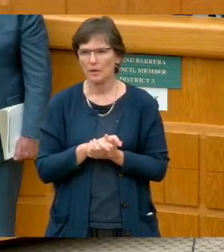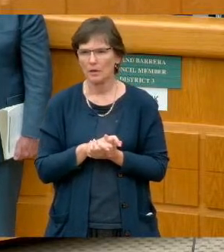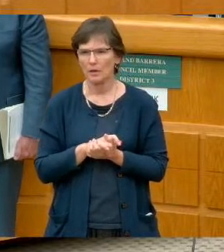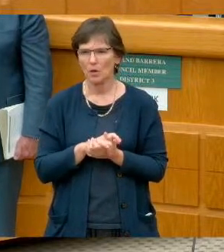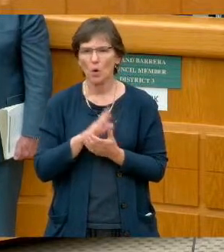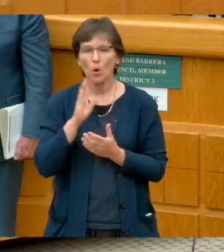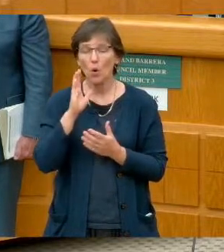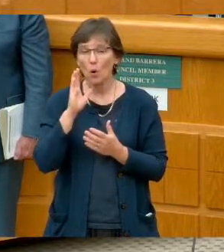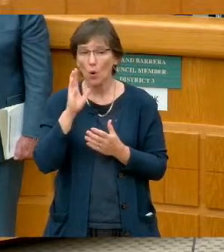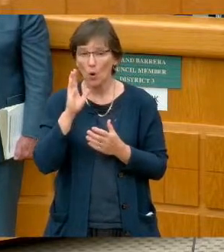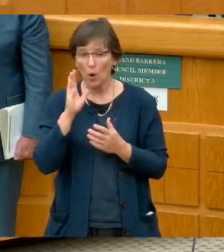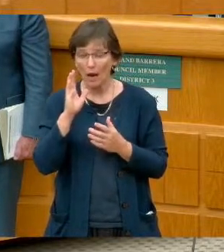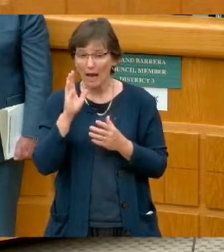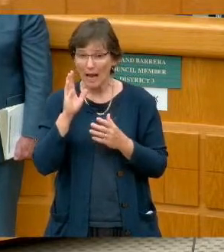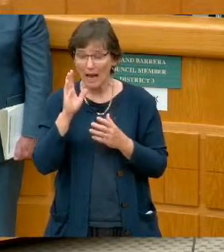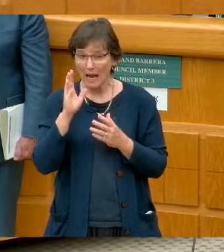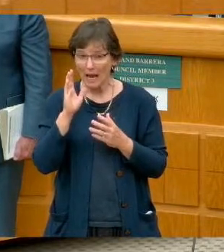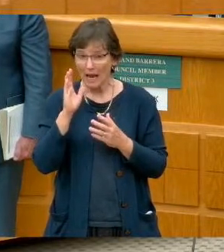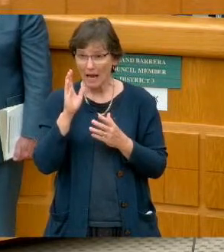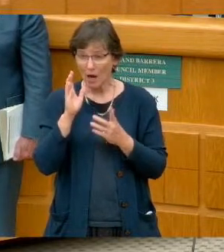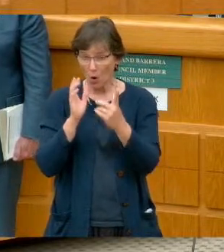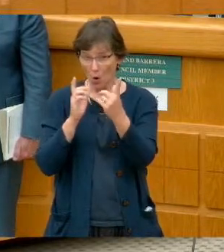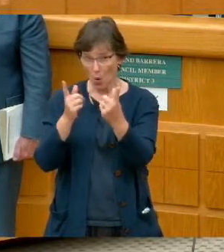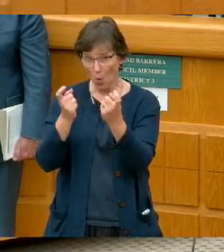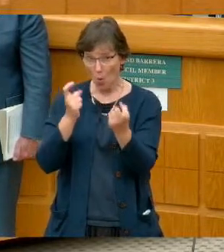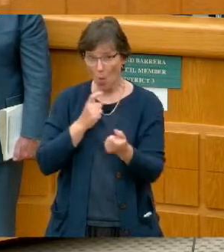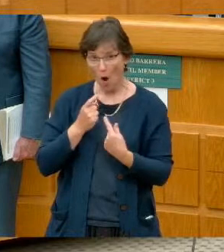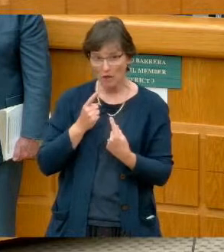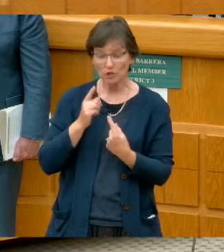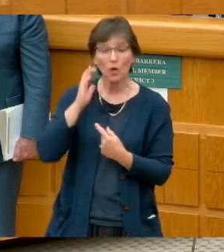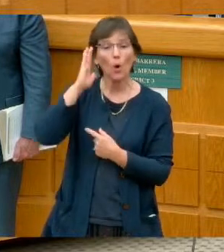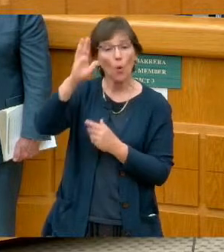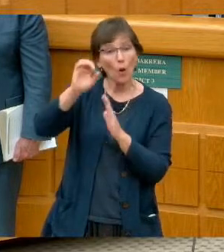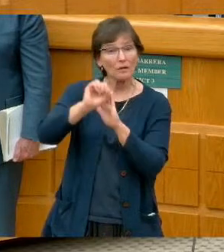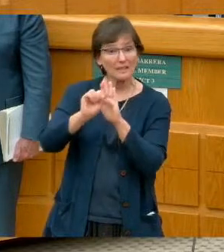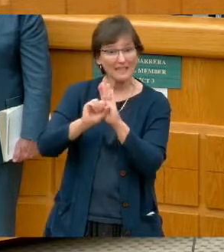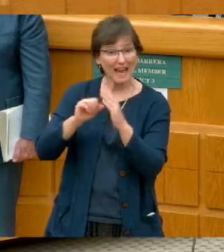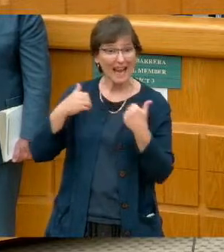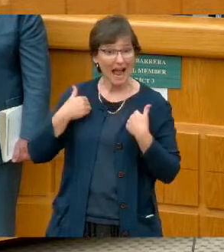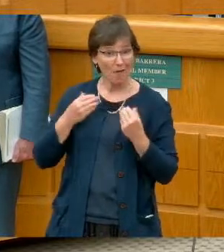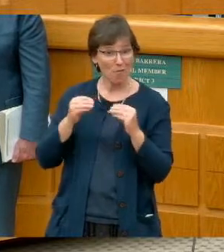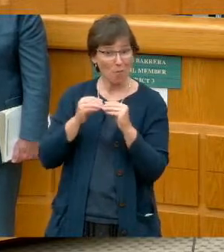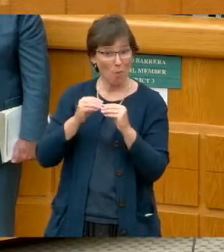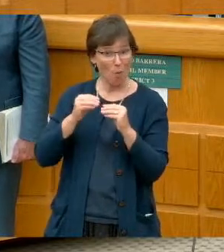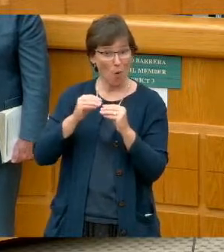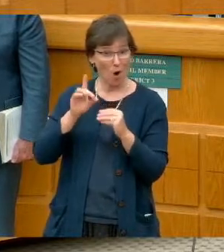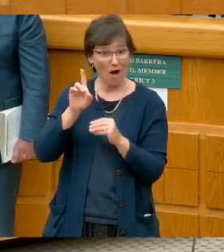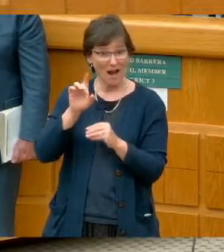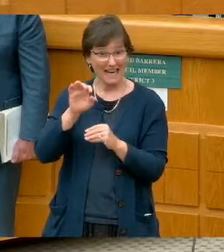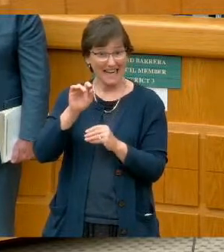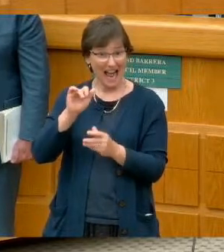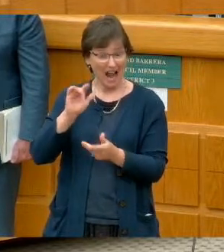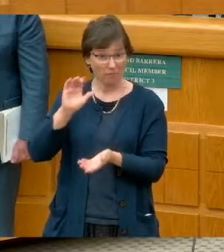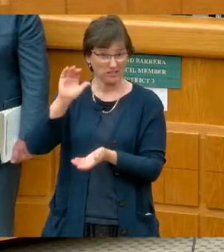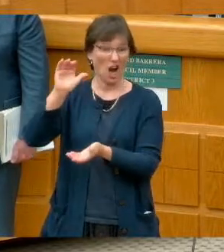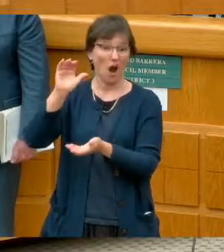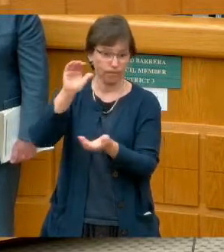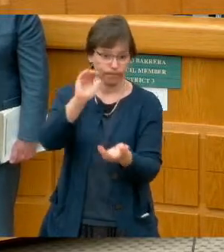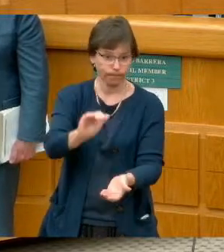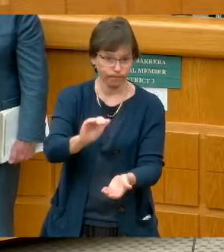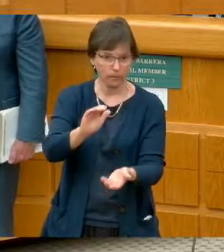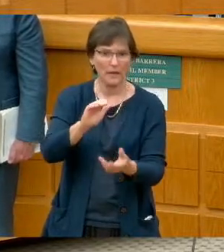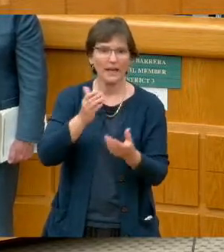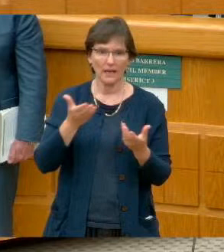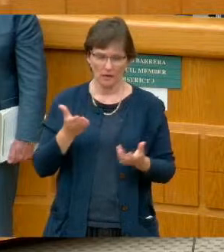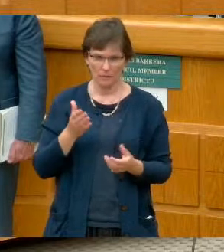Has the state indicated whether there would be more data dumps? That's what? Has the state indicated whether at some point in the future there will be more data